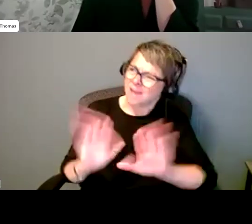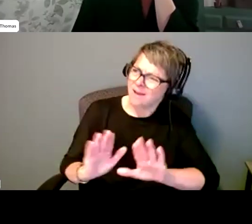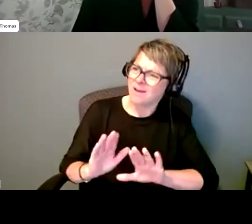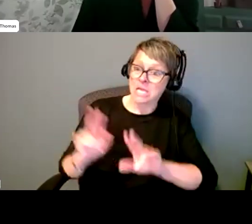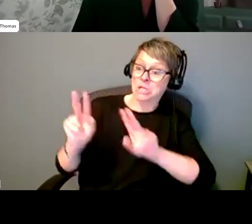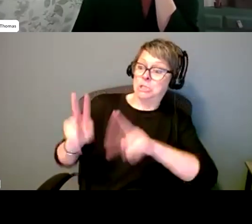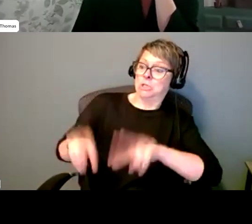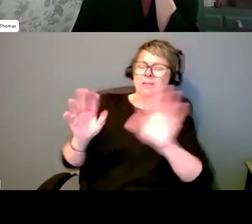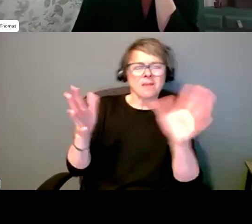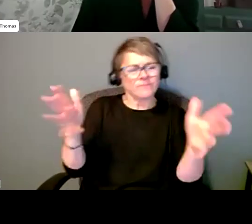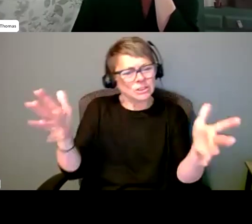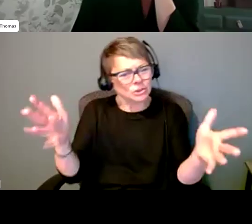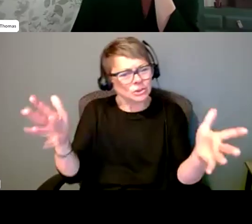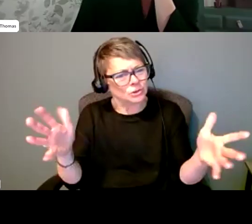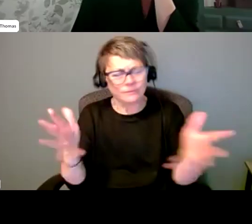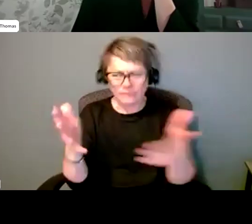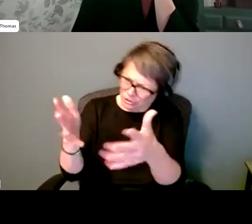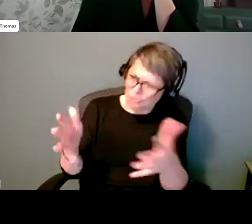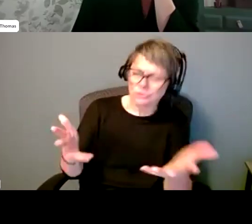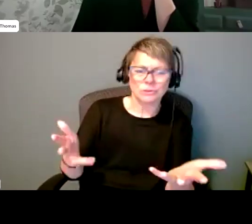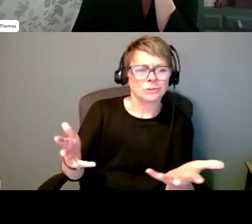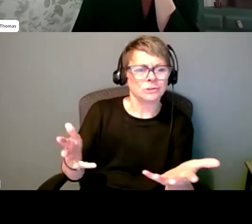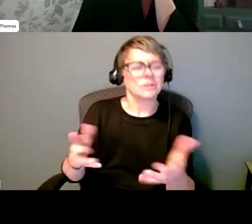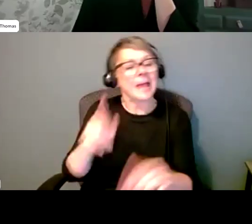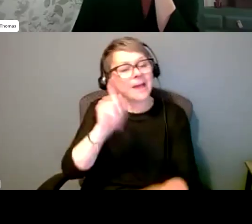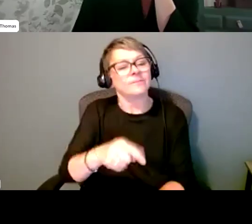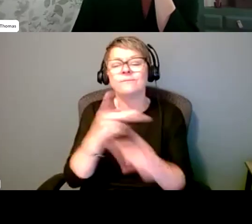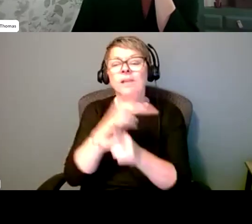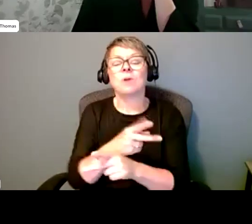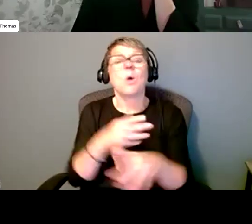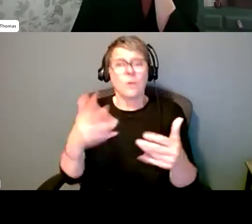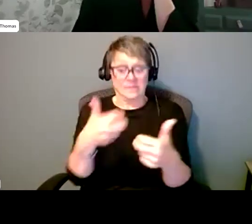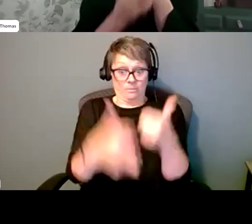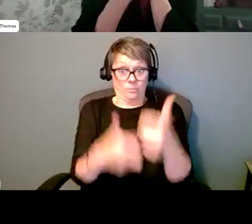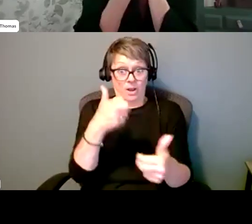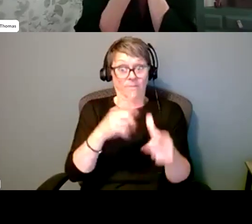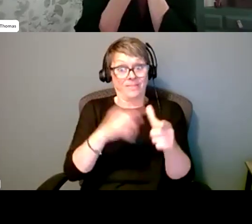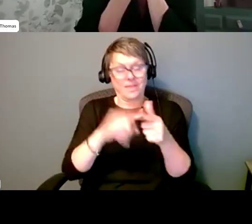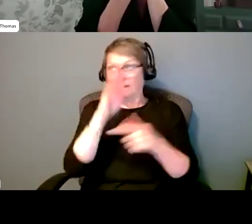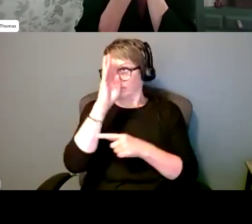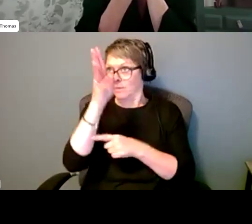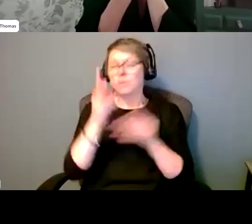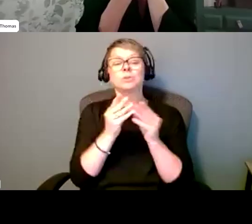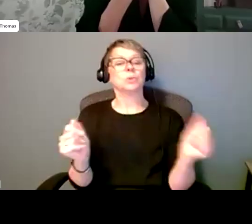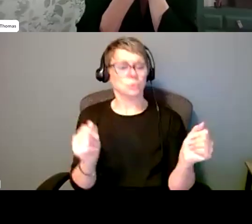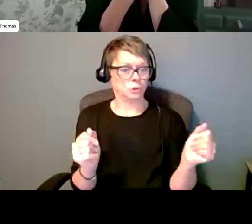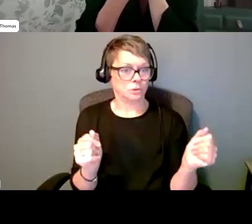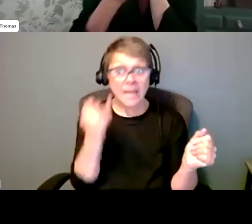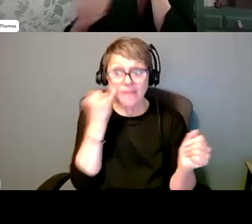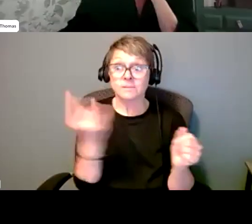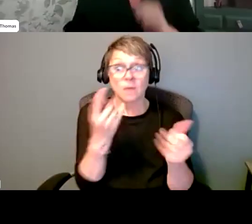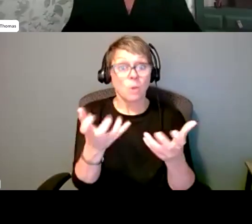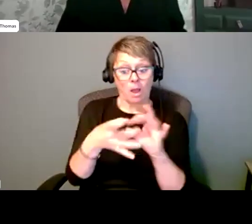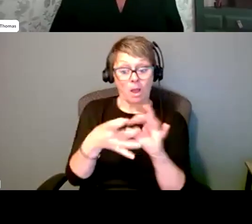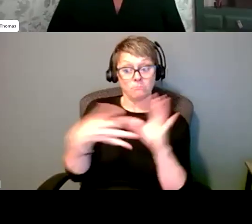non-judgmental. We need to ask, what are the problems we're trying to solve for? And if a person wants to have a cutoff, that's one thing,